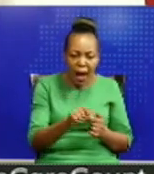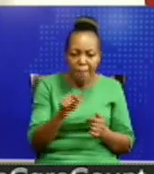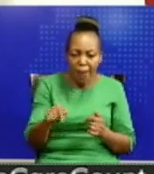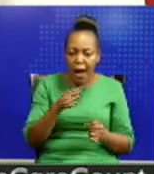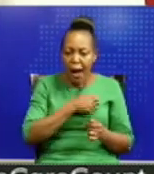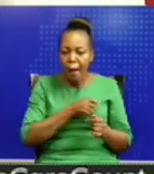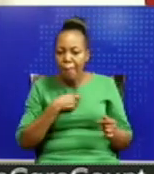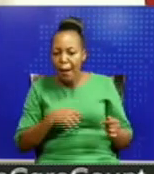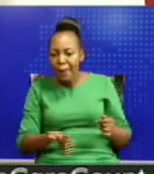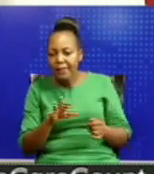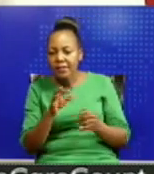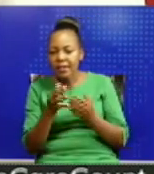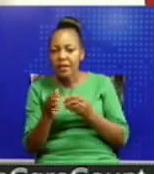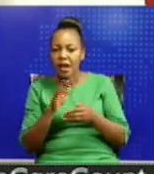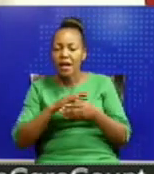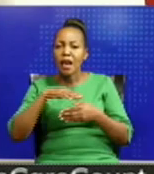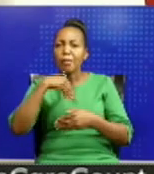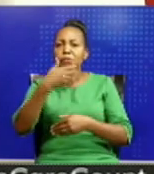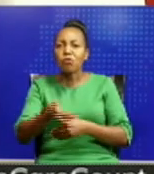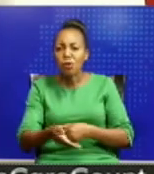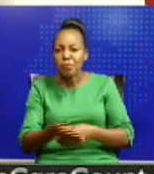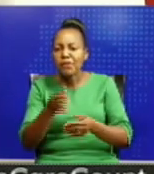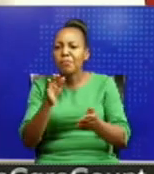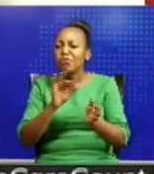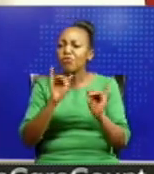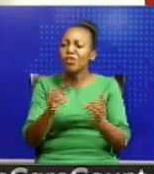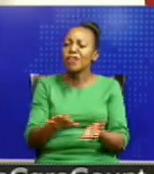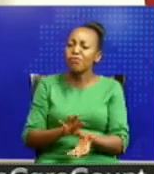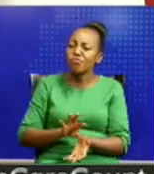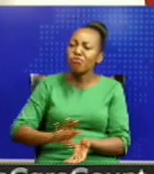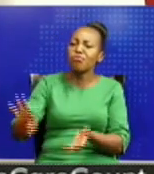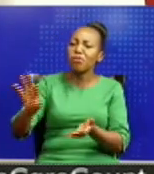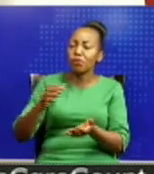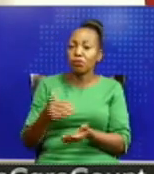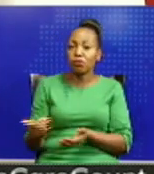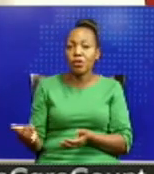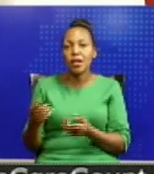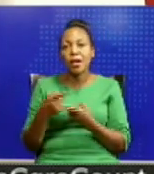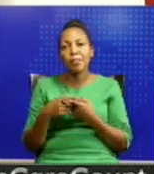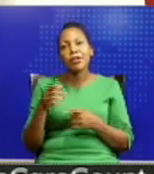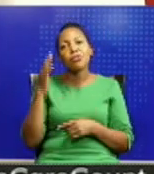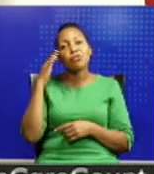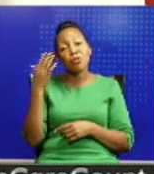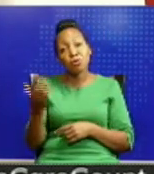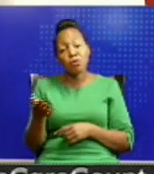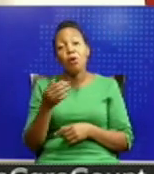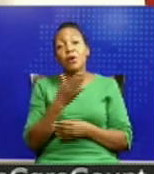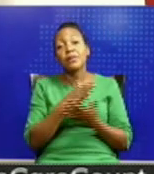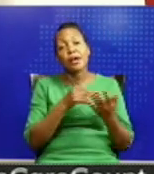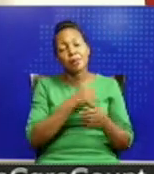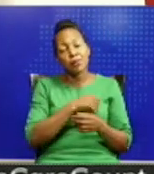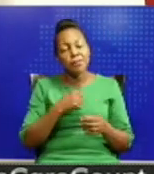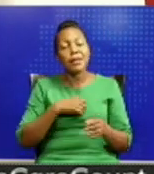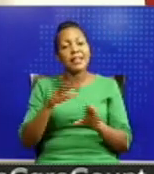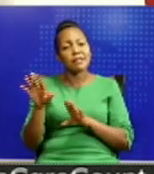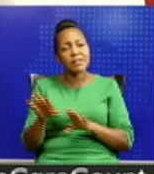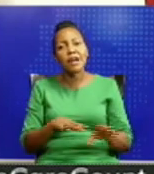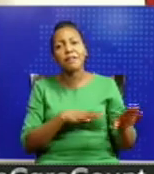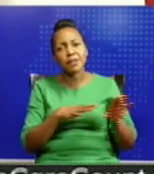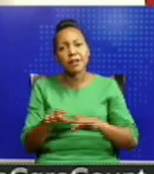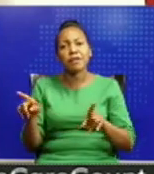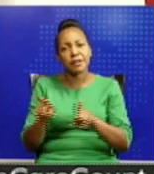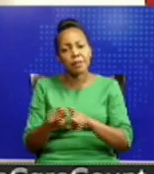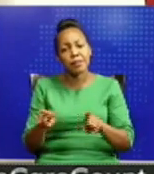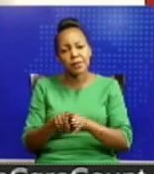laptop, and you're pushing them away, not knowing actually someone has been going through that every other day. Mm. So what we are